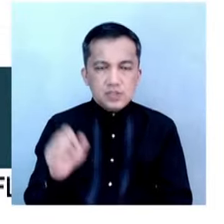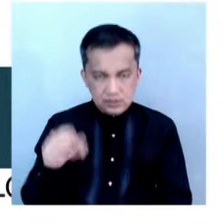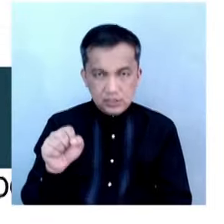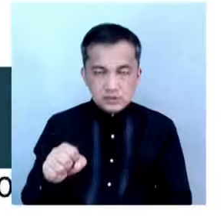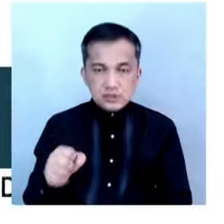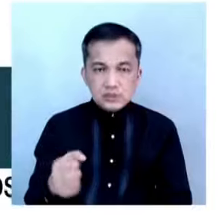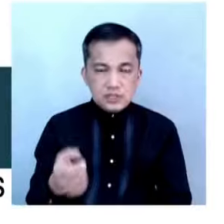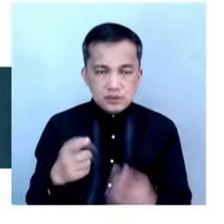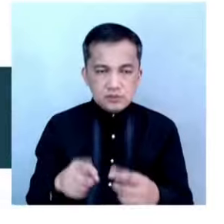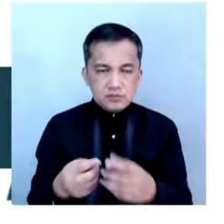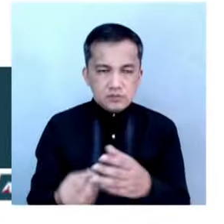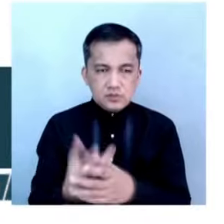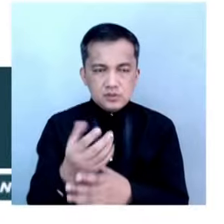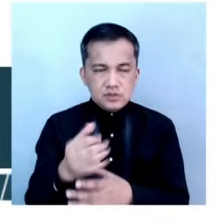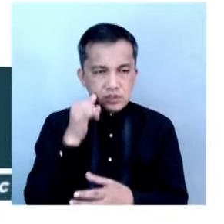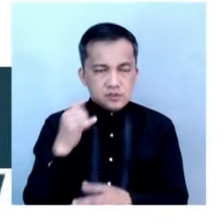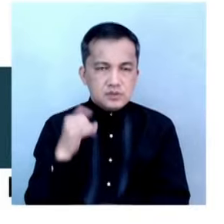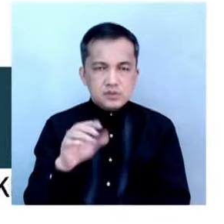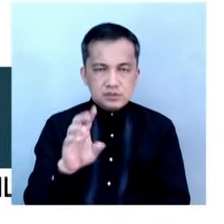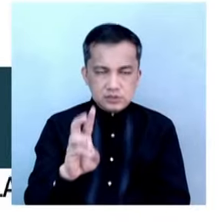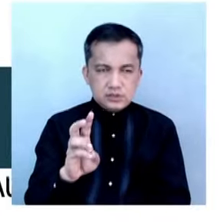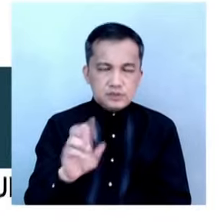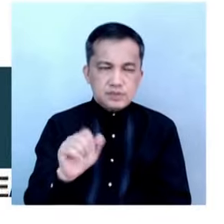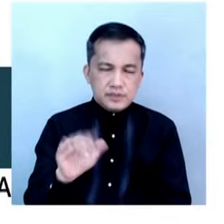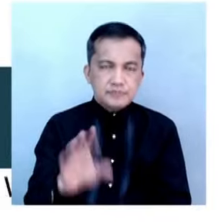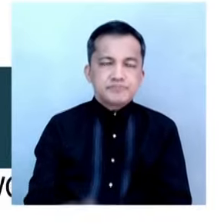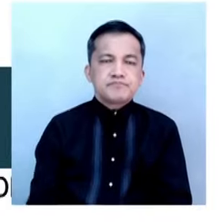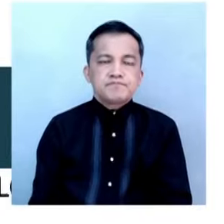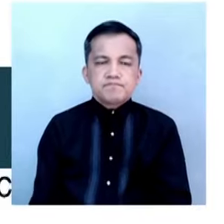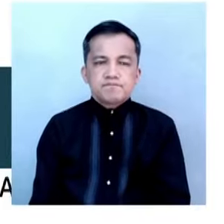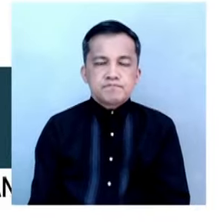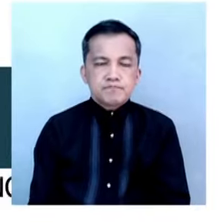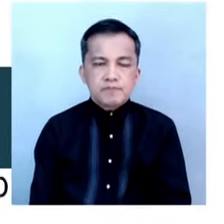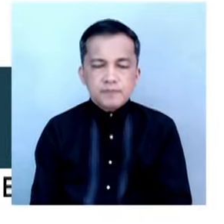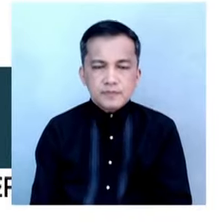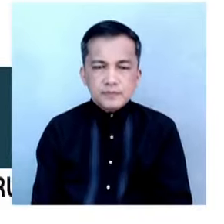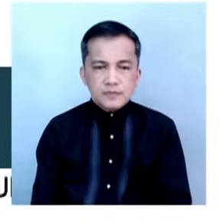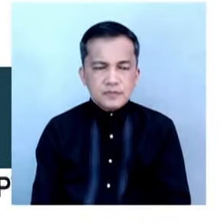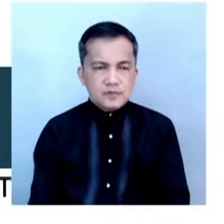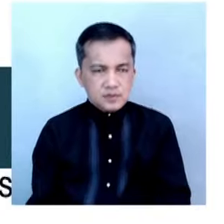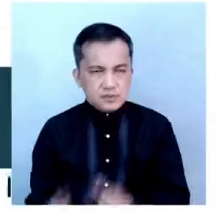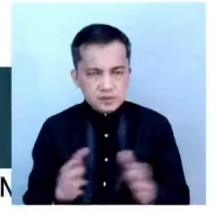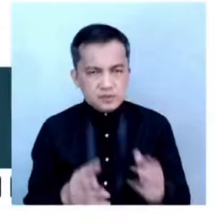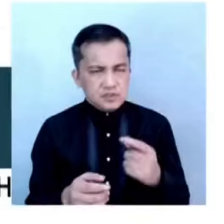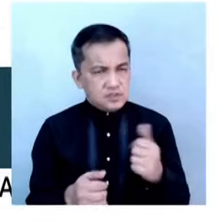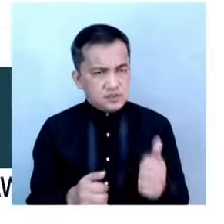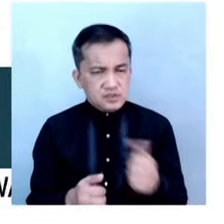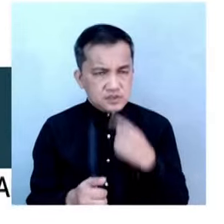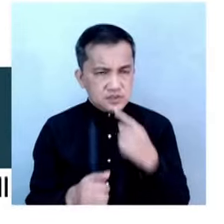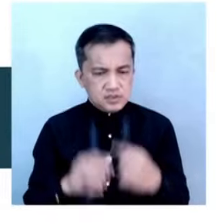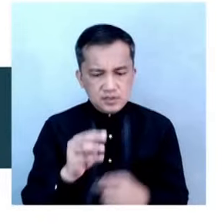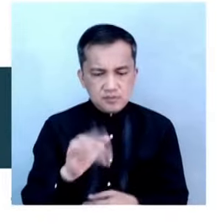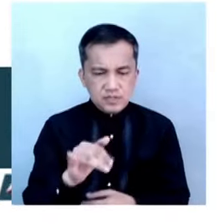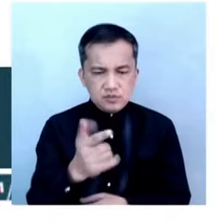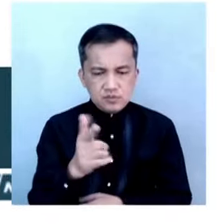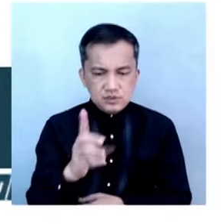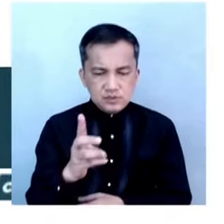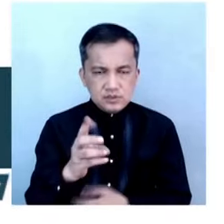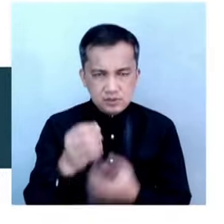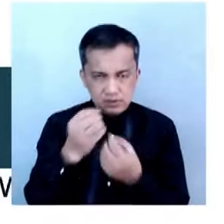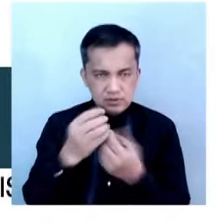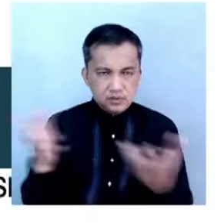eruption last night at around 6:15 p.m. All right. Nung pag sinabi niyo pong May 26, you released an